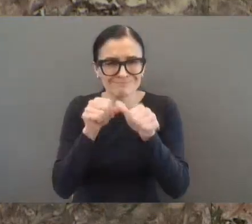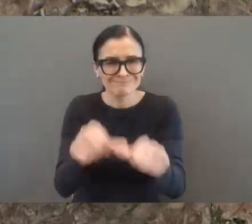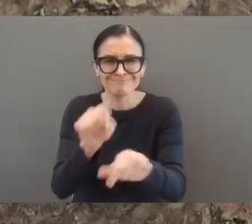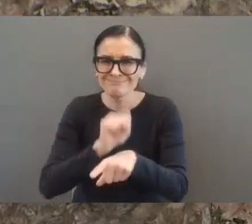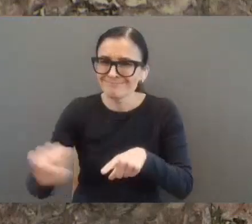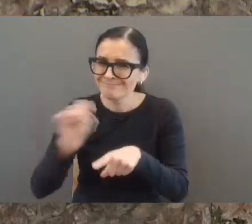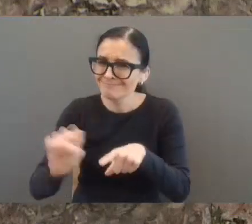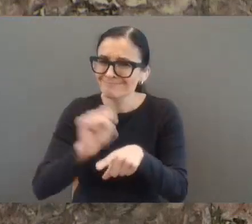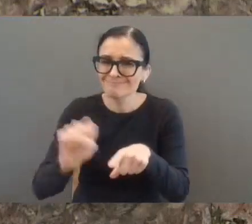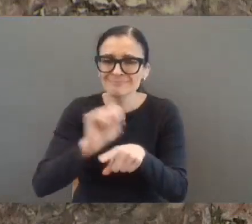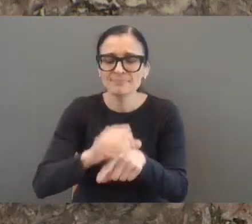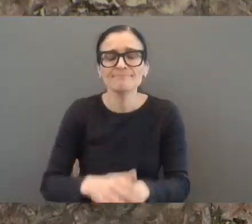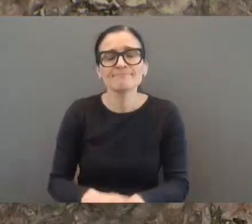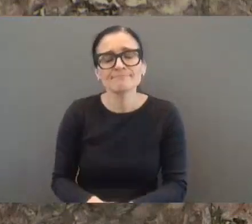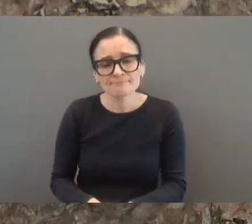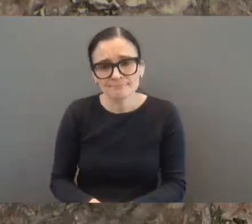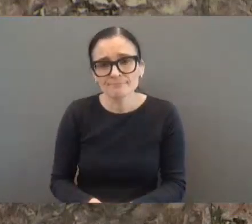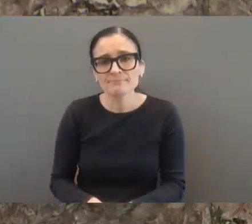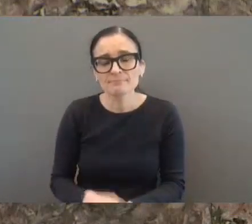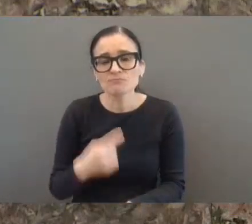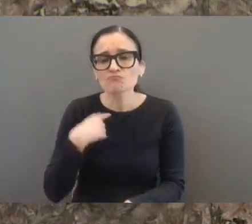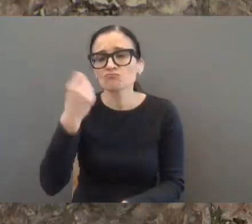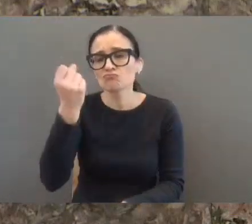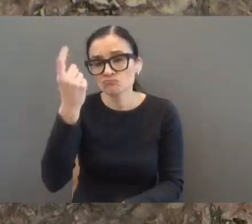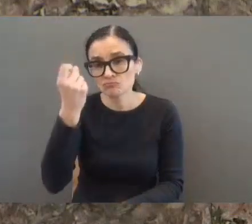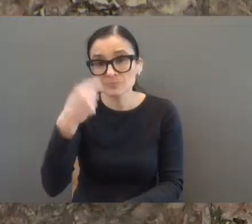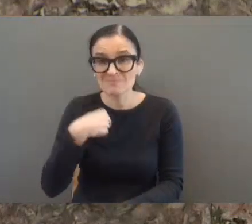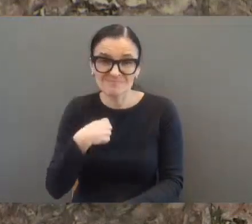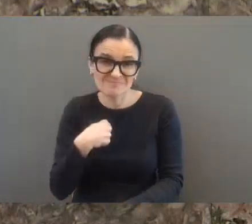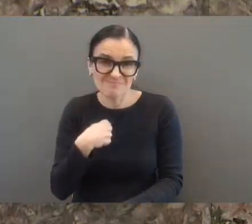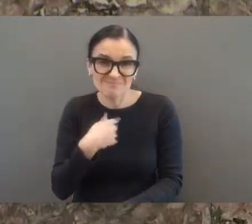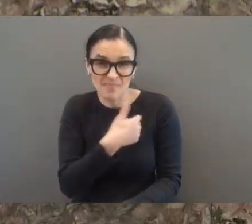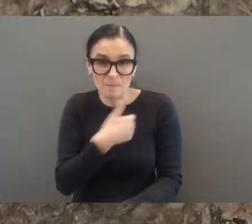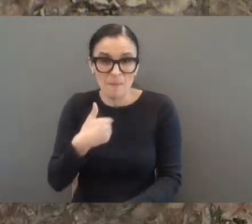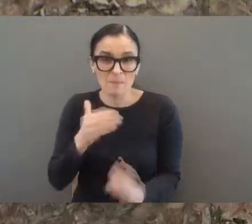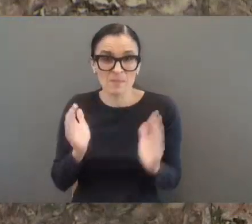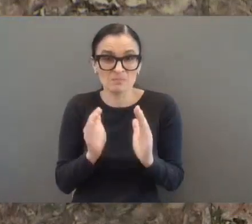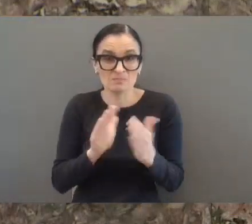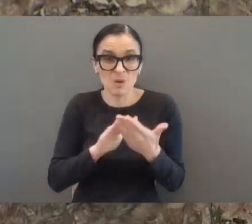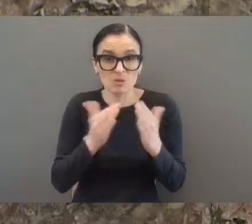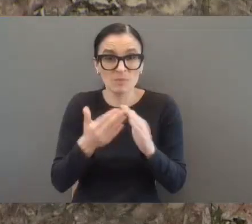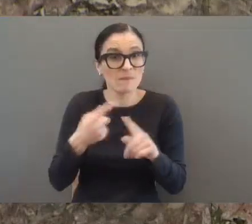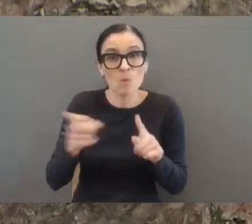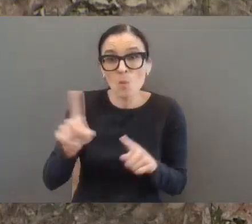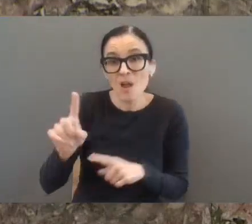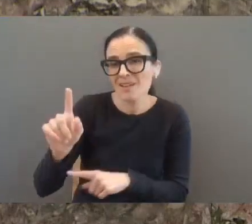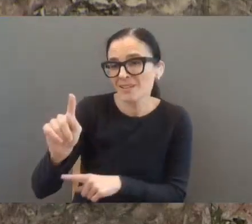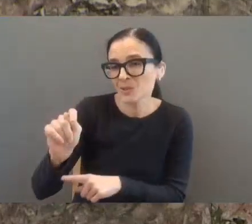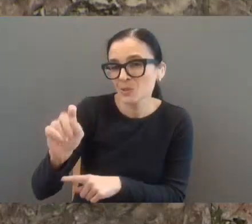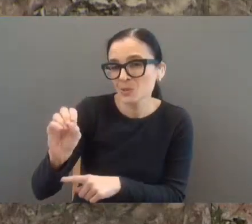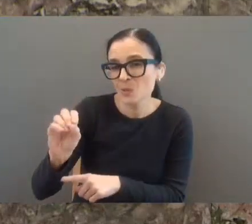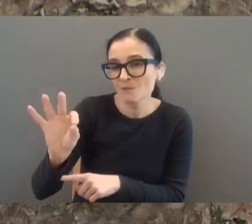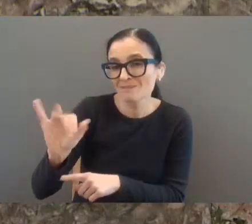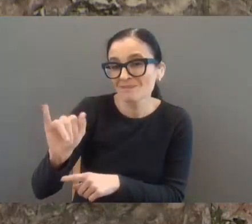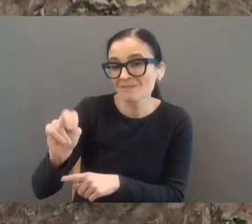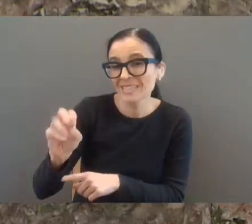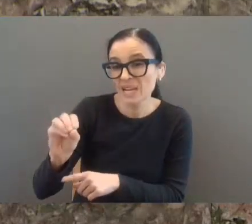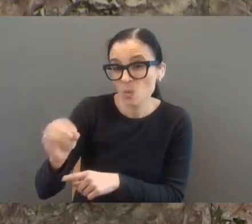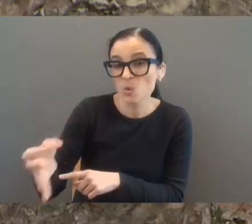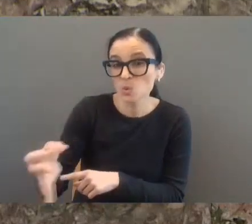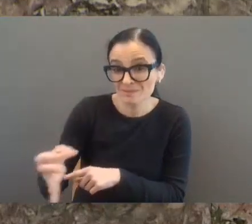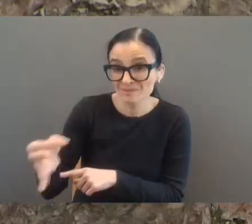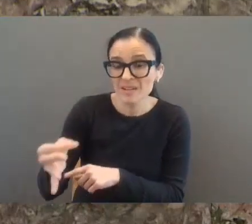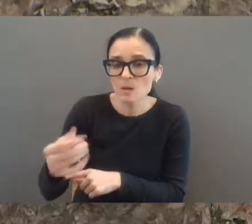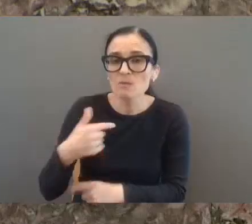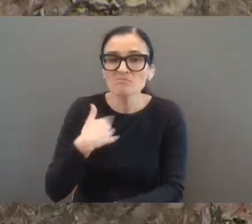of a small community myself, I live in Tofino. We are so fortunate to have a hospital there, and I can imagine what it would feel like for